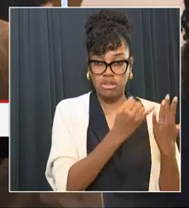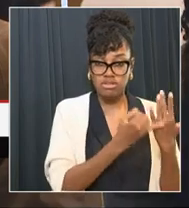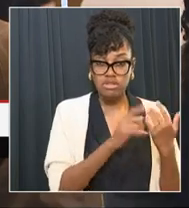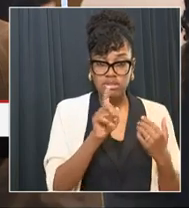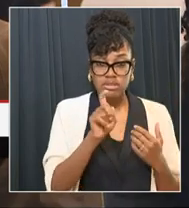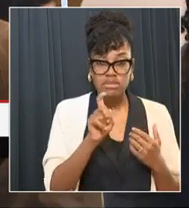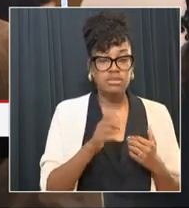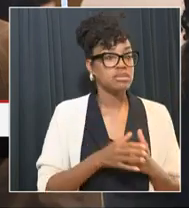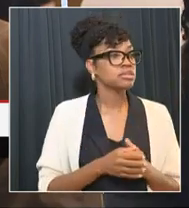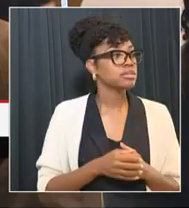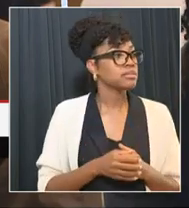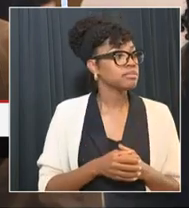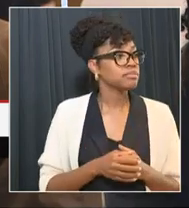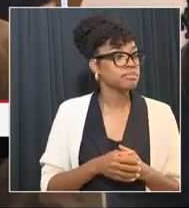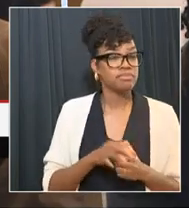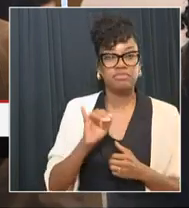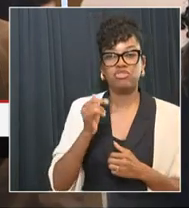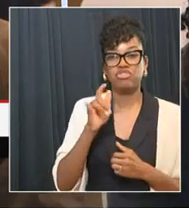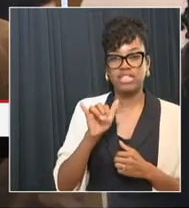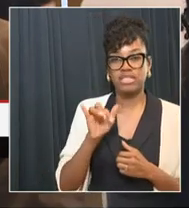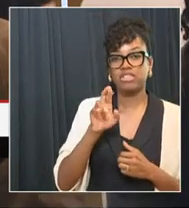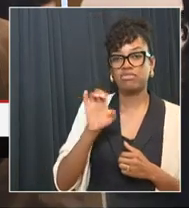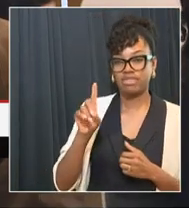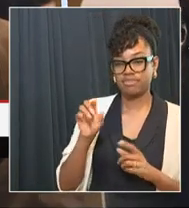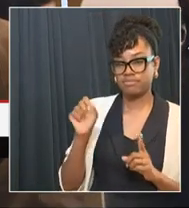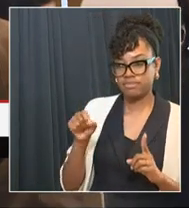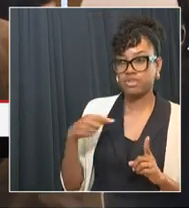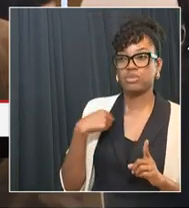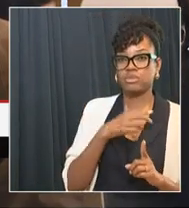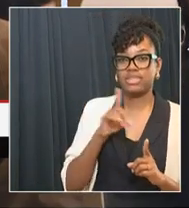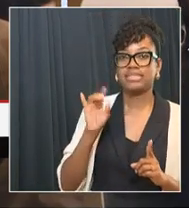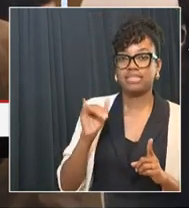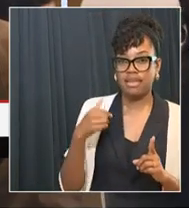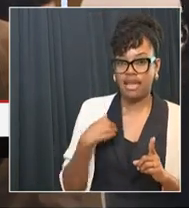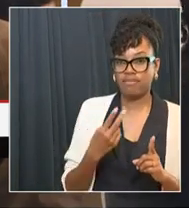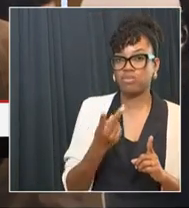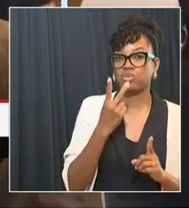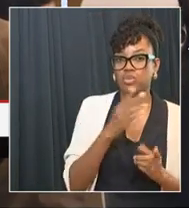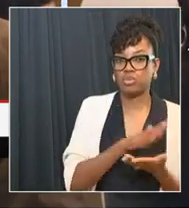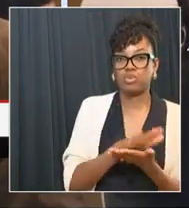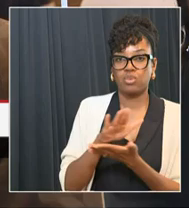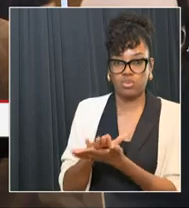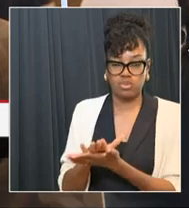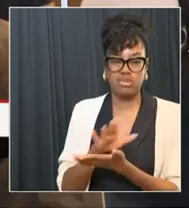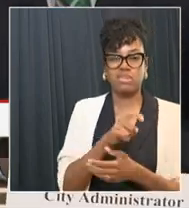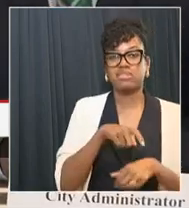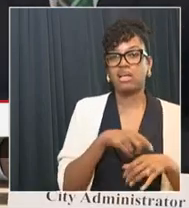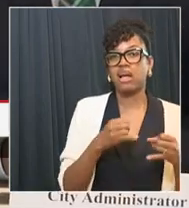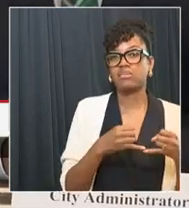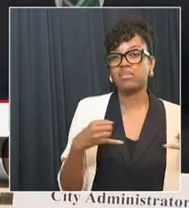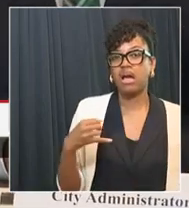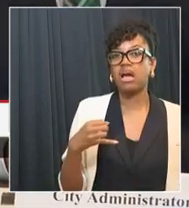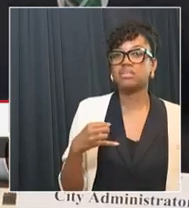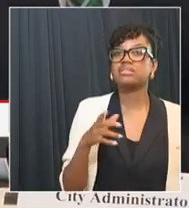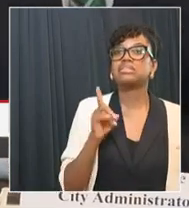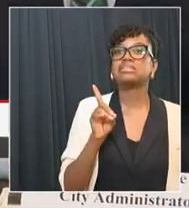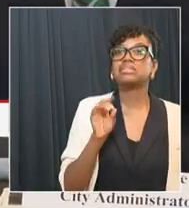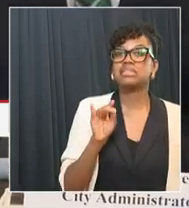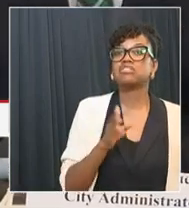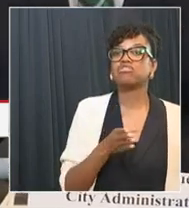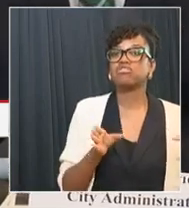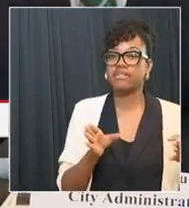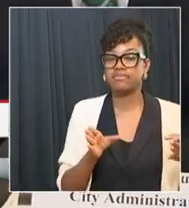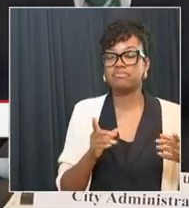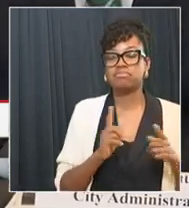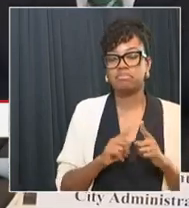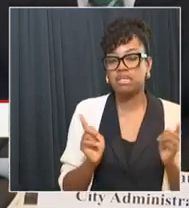there were 2 schools whose timeline shifted based on the community request for a different set of swing space. Other than that, nothing. And